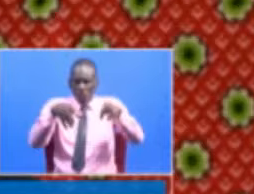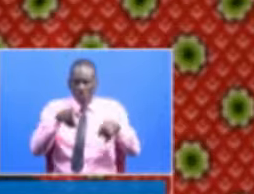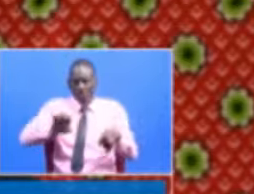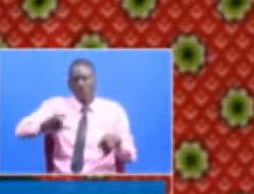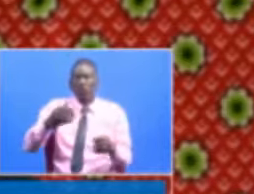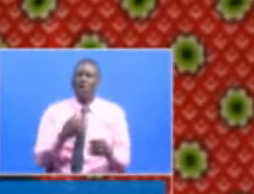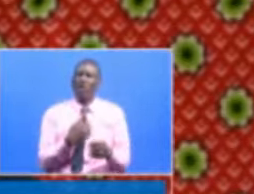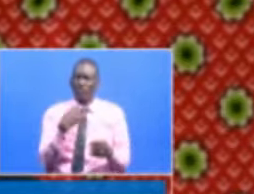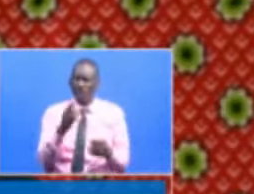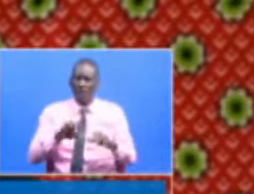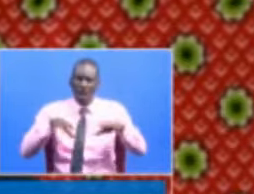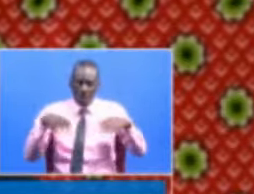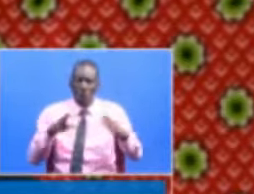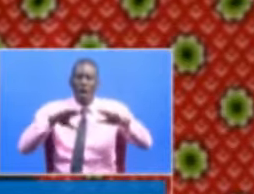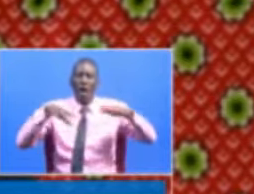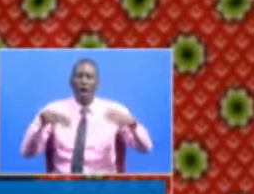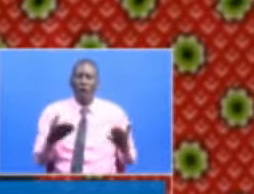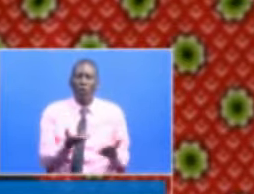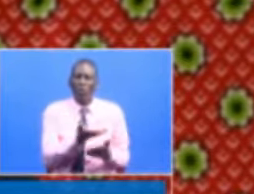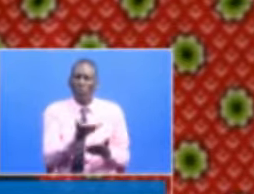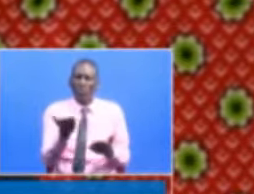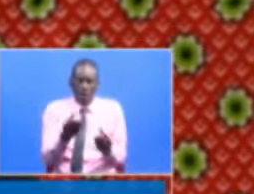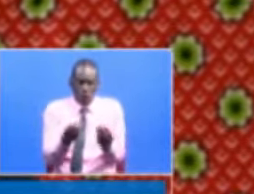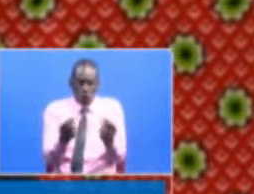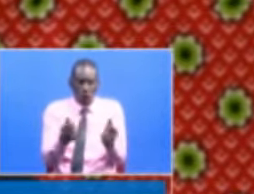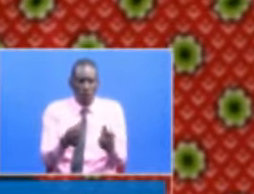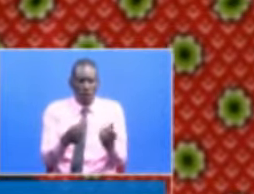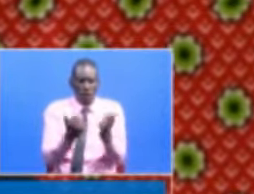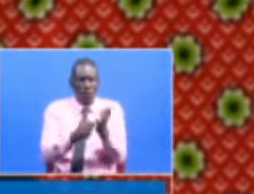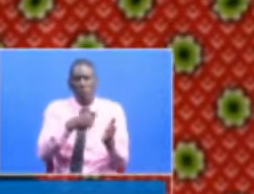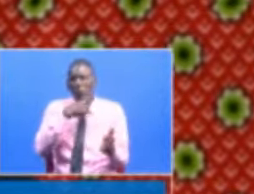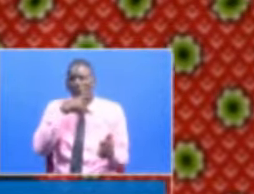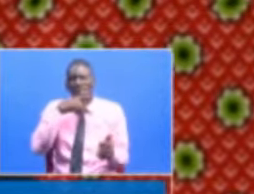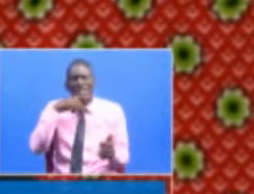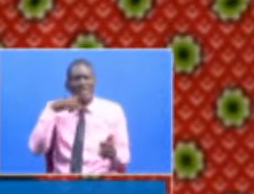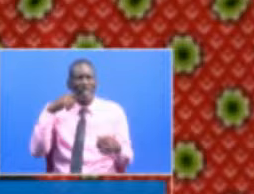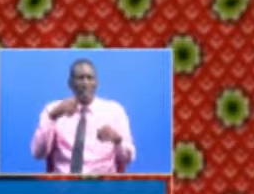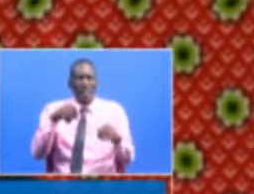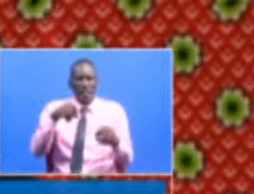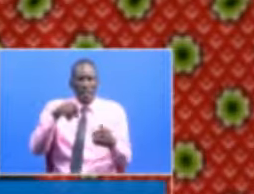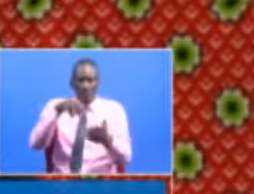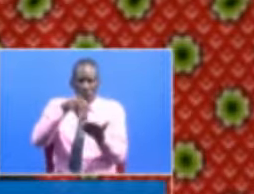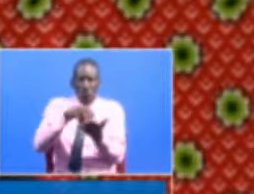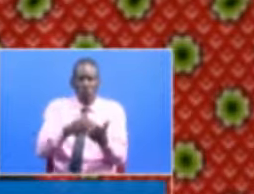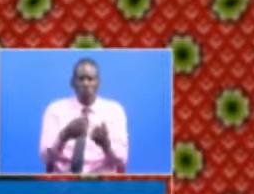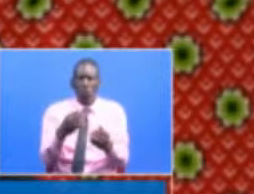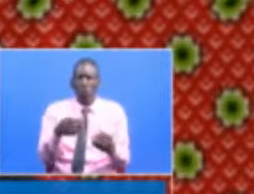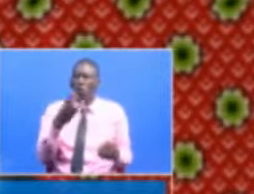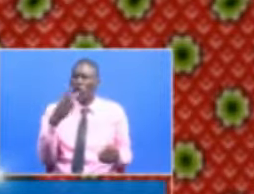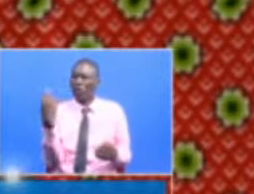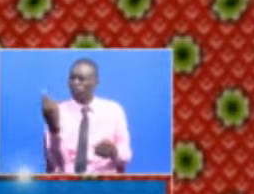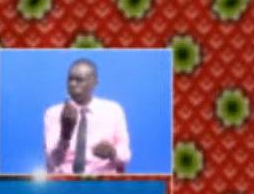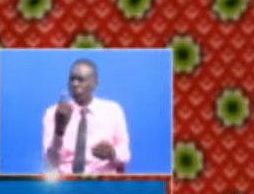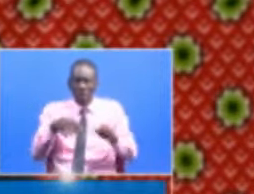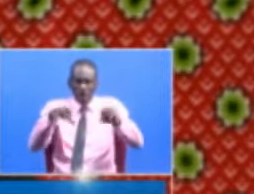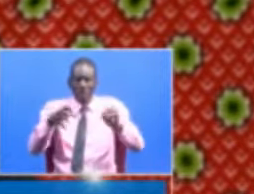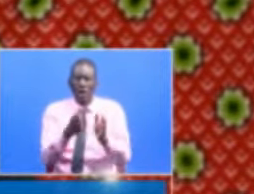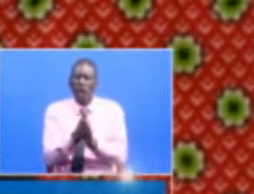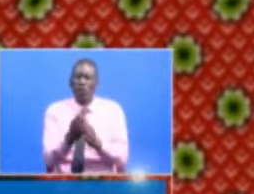said about how they are dealing with drought. We've heard about the irrigated agriculture, and we've heard about the